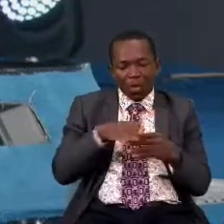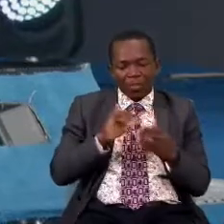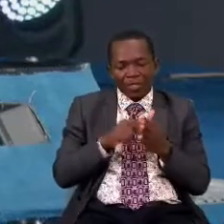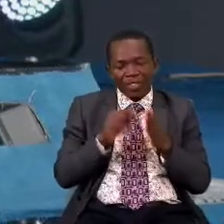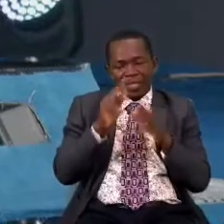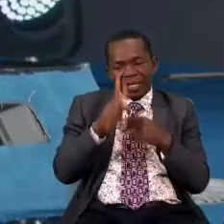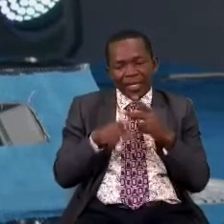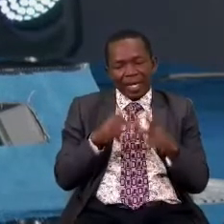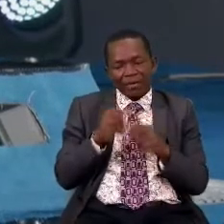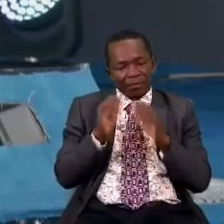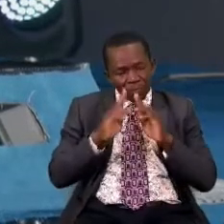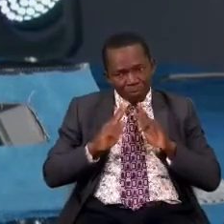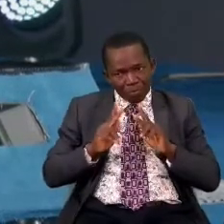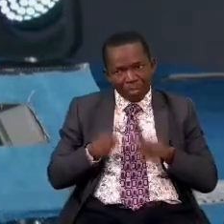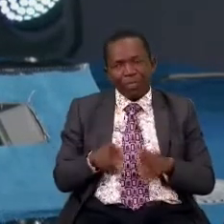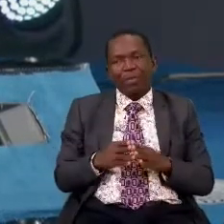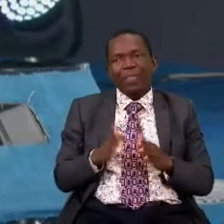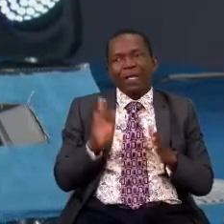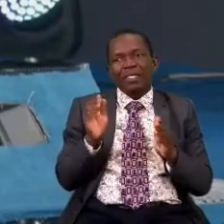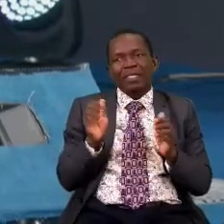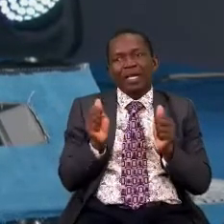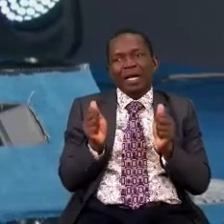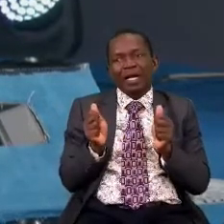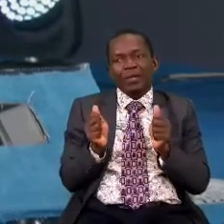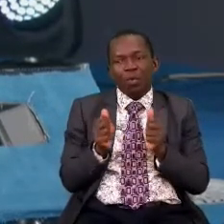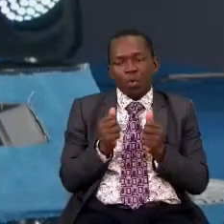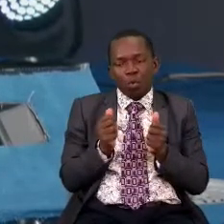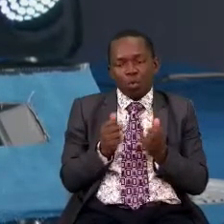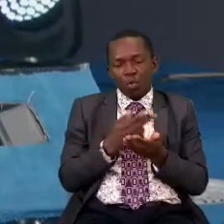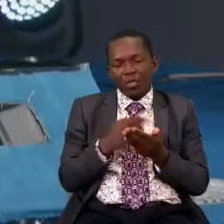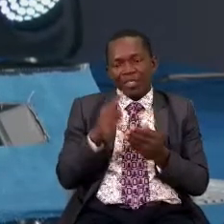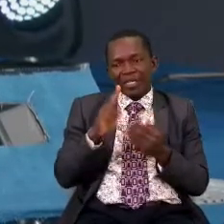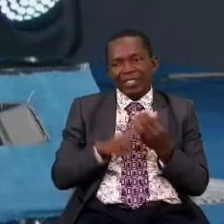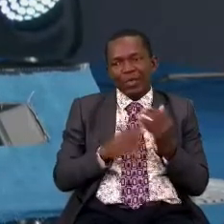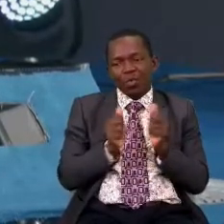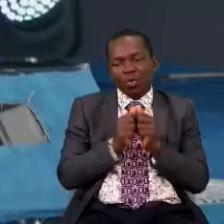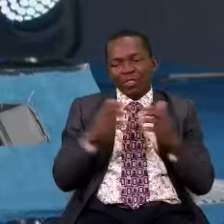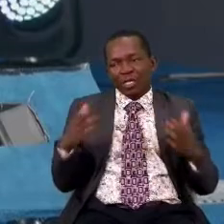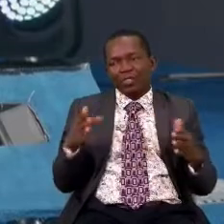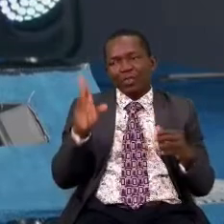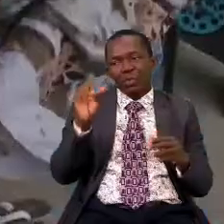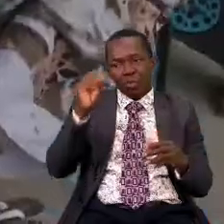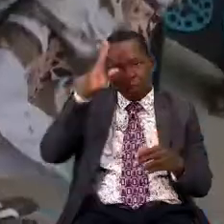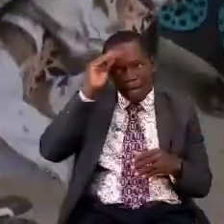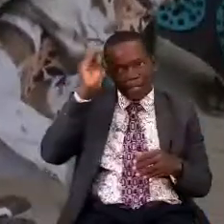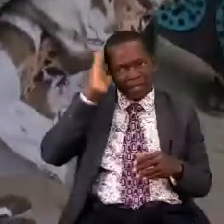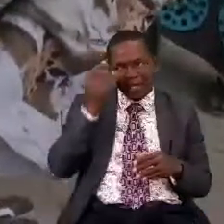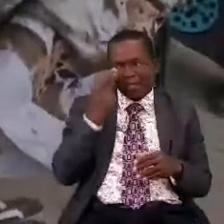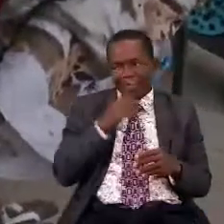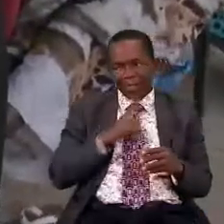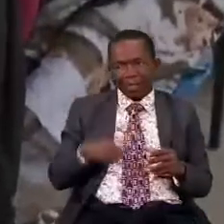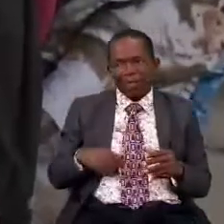the temptations of 30 years ago, they are small, they are minimal, they're limited to